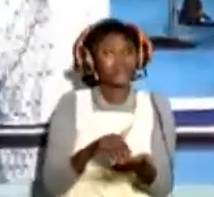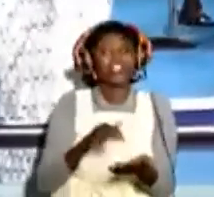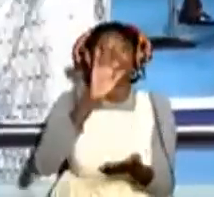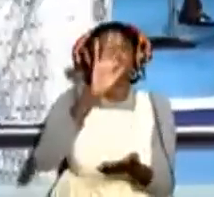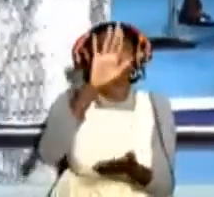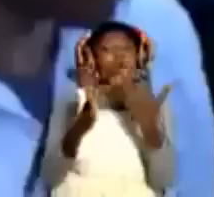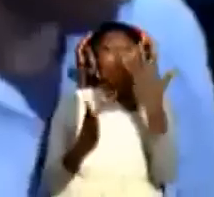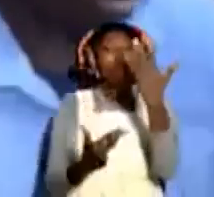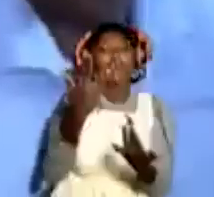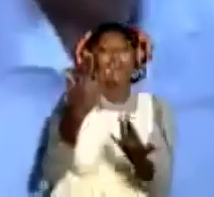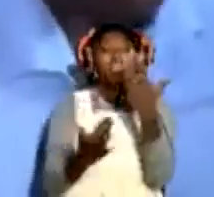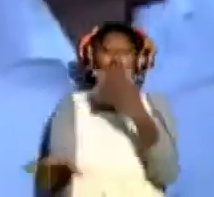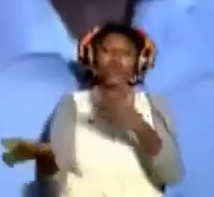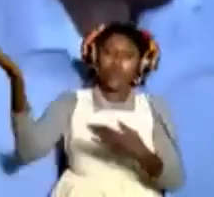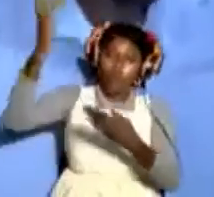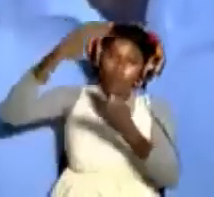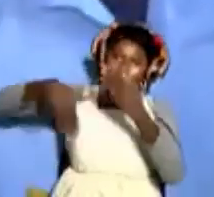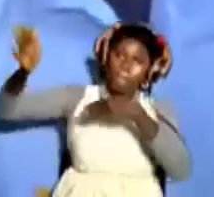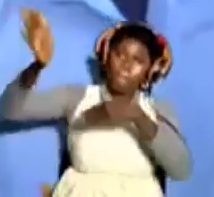Your fire will come back.